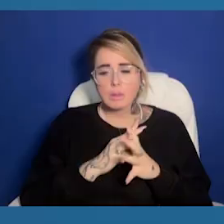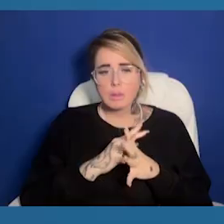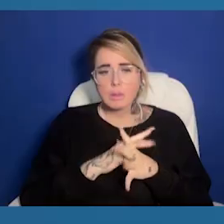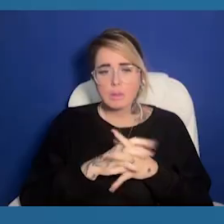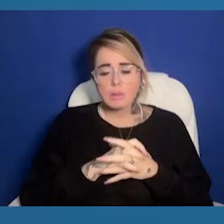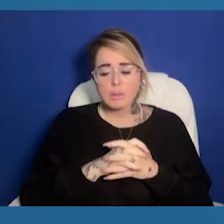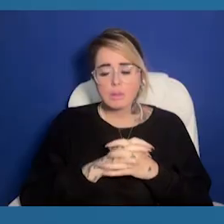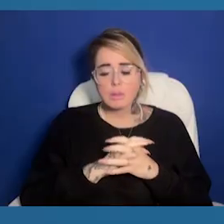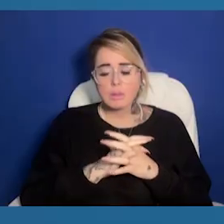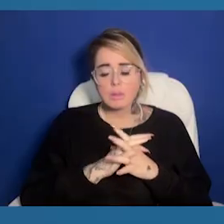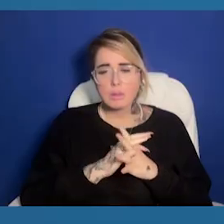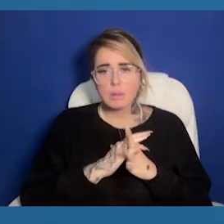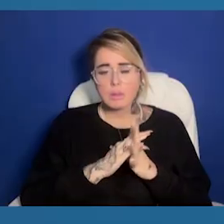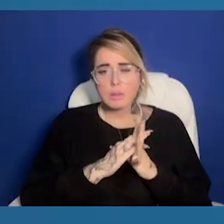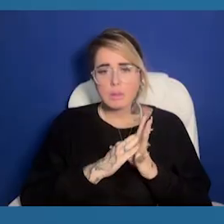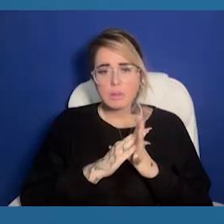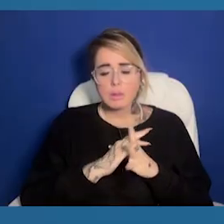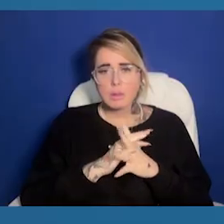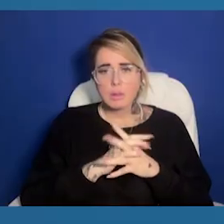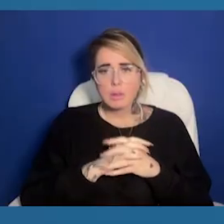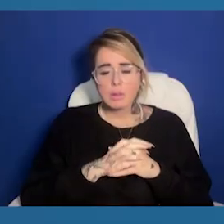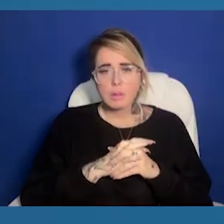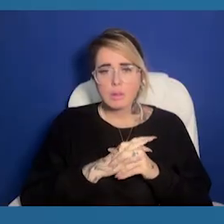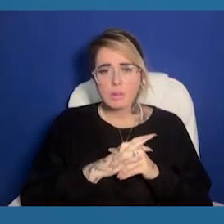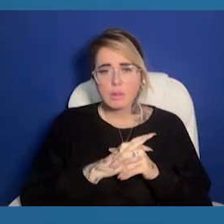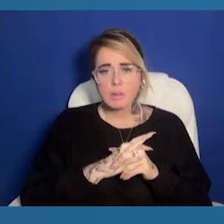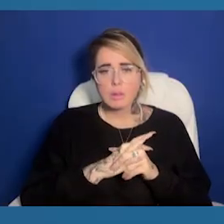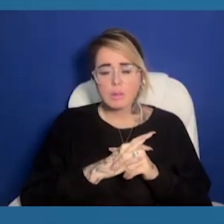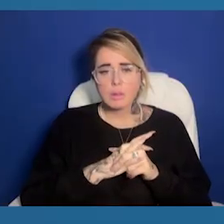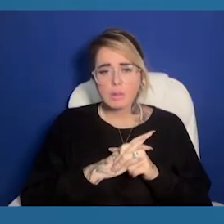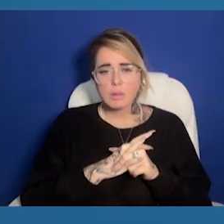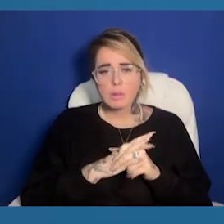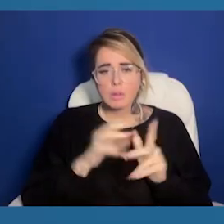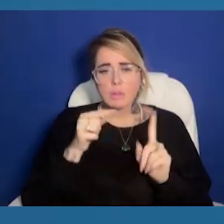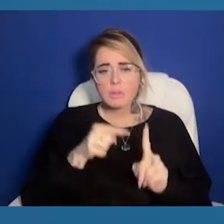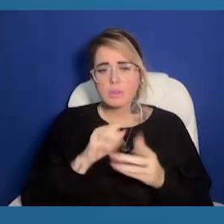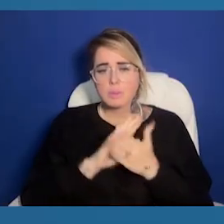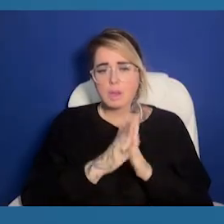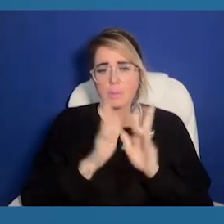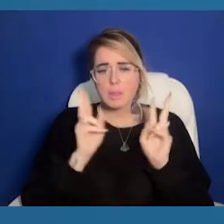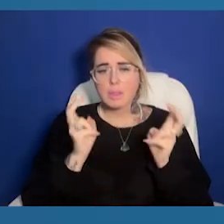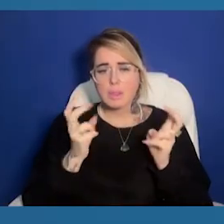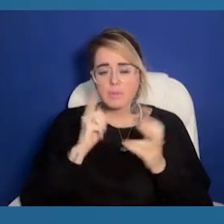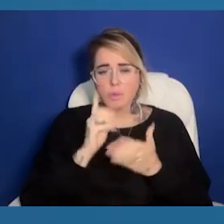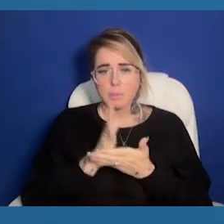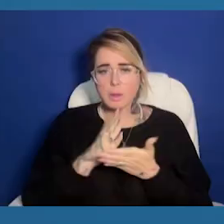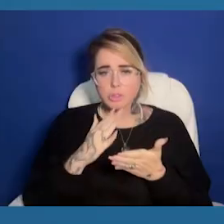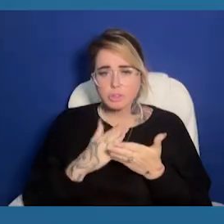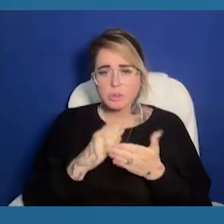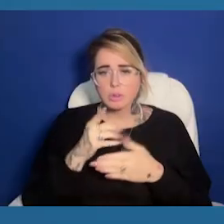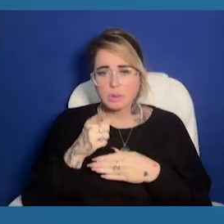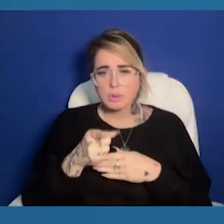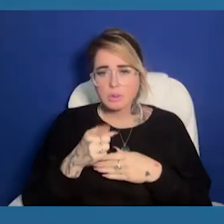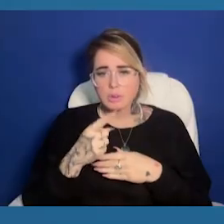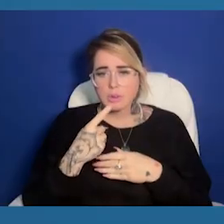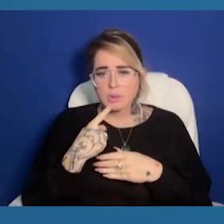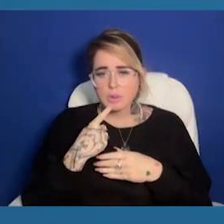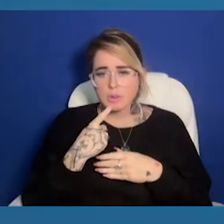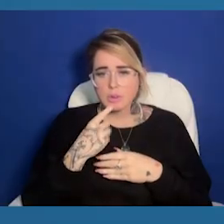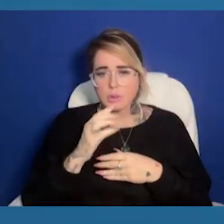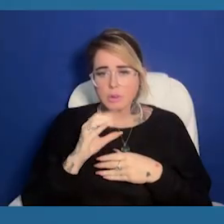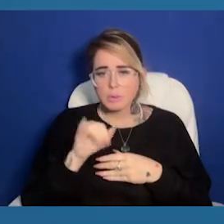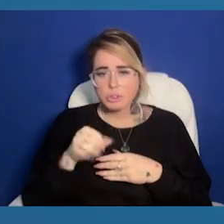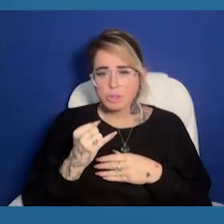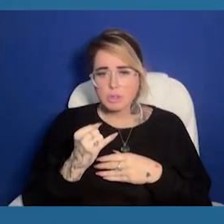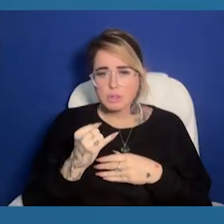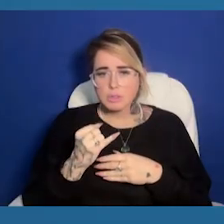right now. This has become a theme of budgets recently. You holding it up, looking for criminal justice tweaks 1 year, bail